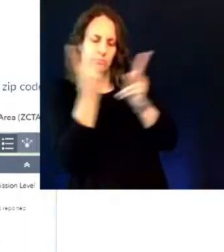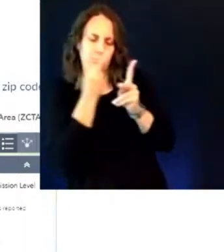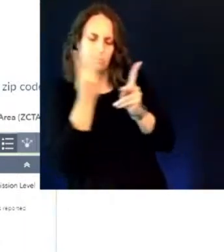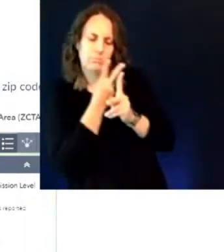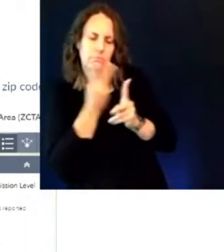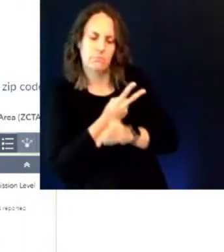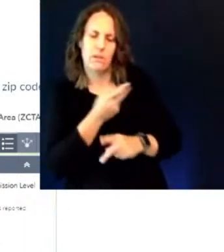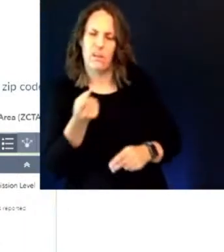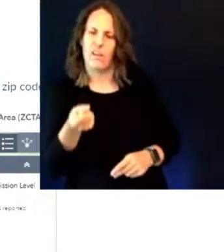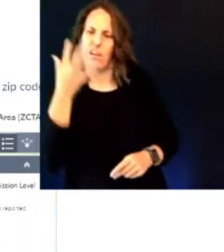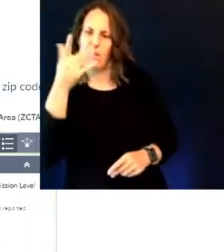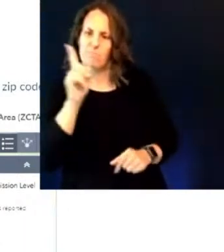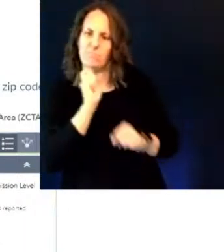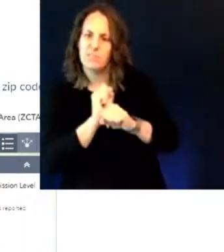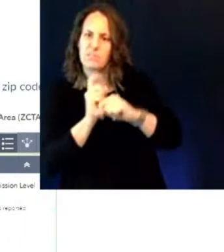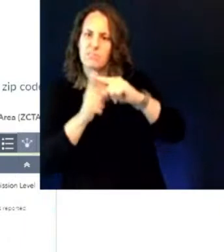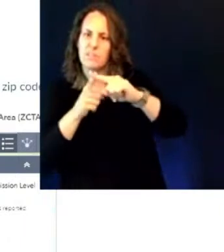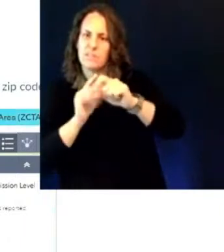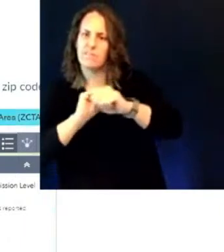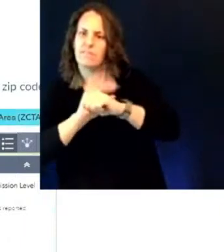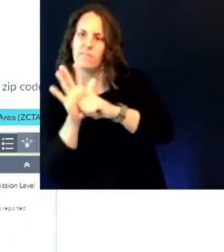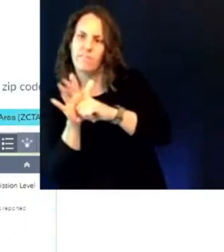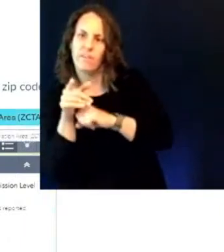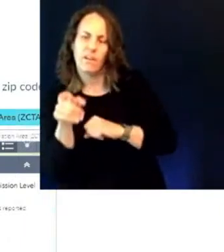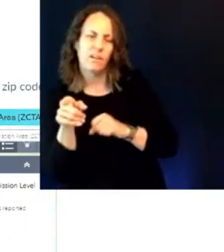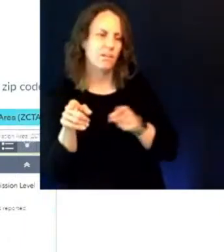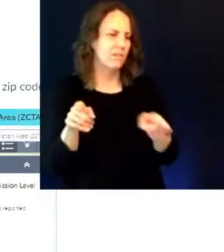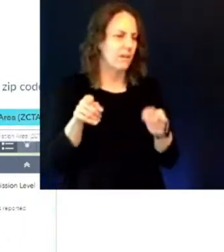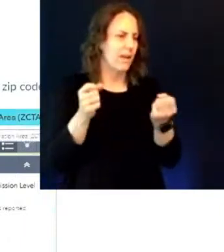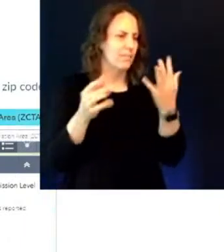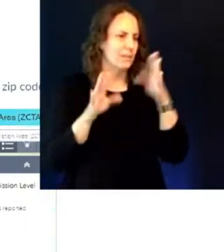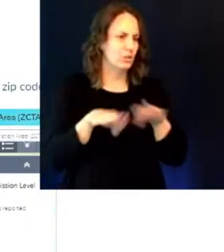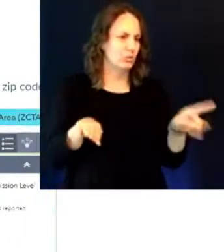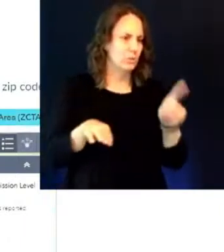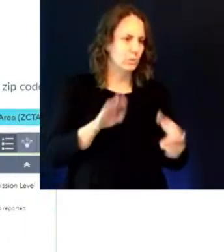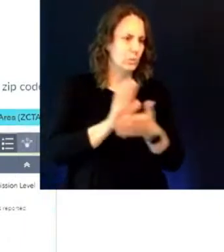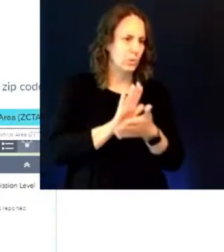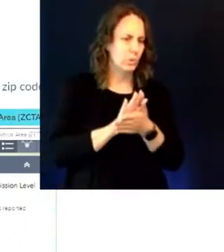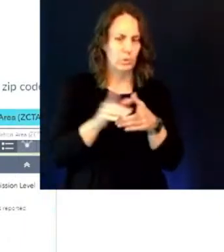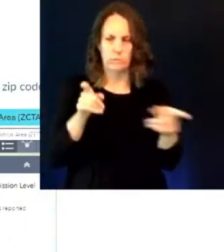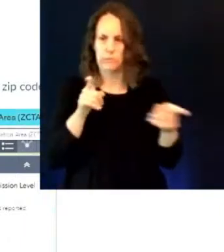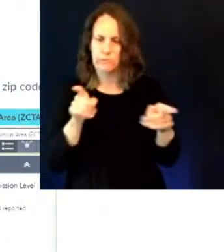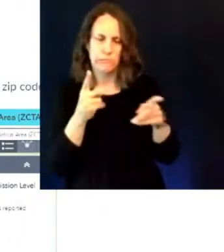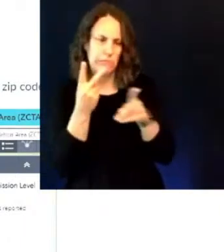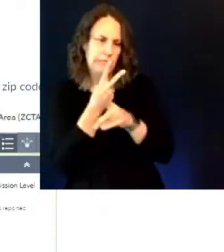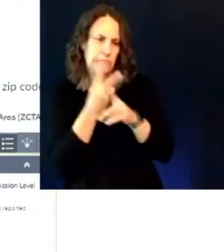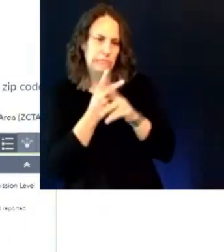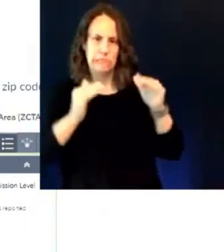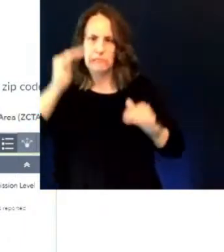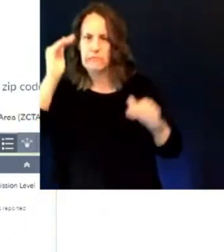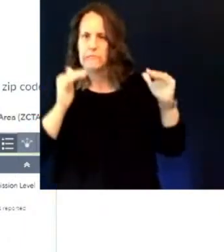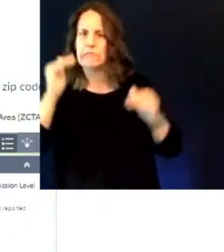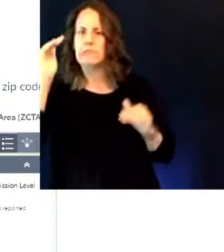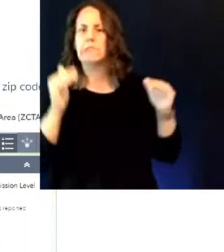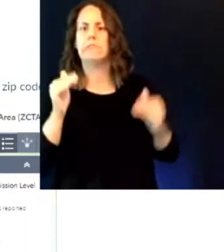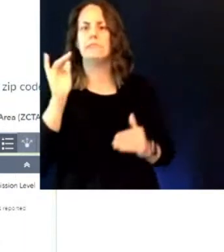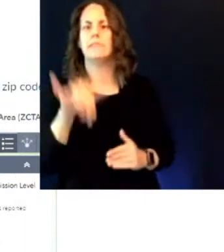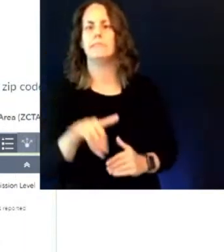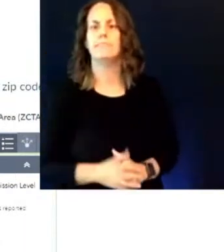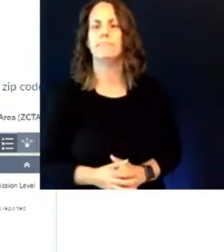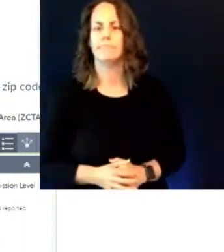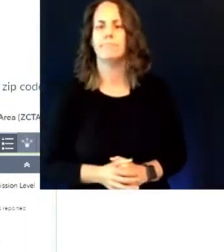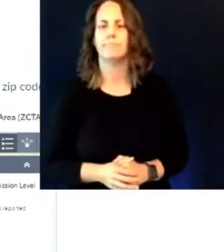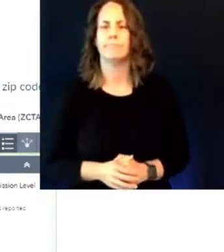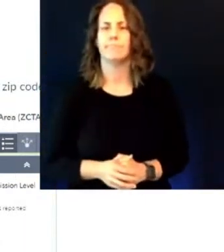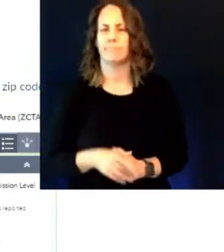also, of course, look at city, village, town, zip code tabulation area, using these different tabs at the top. And then I'll also just remind